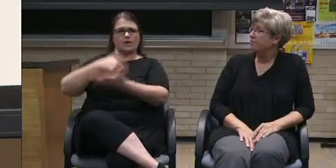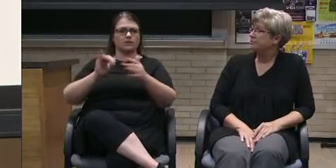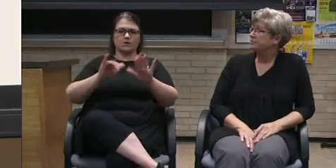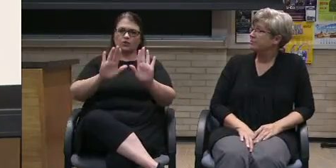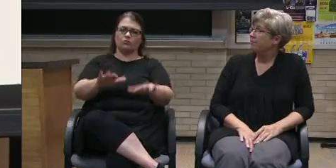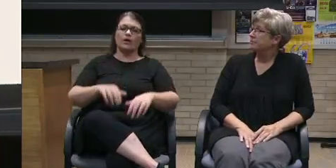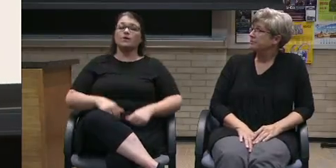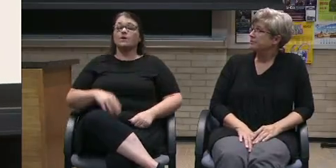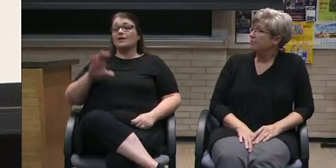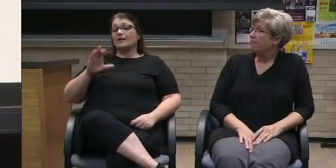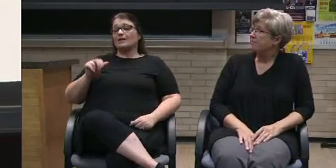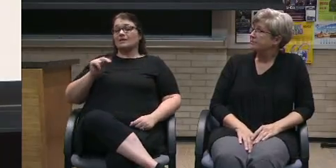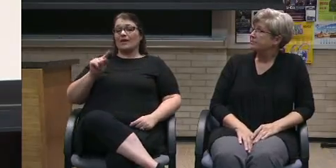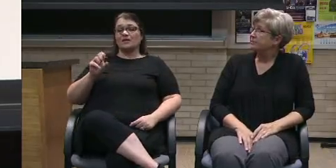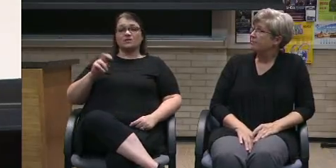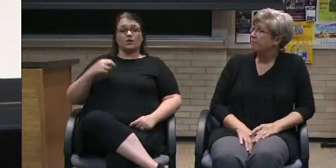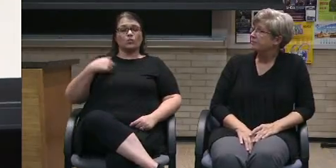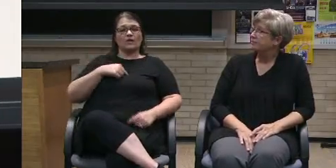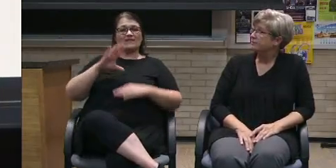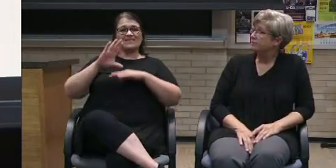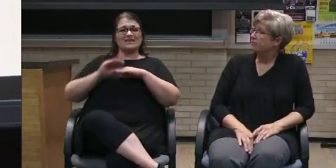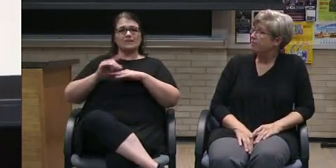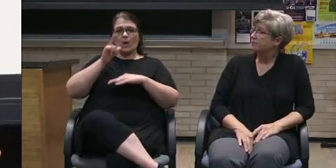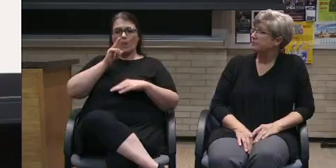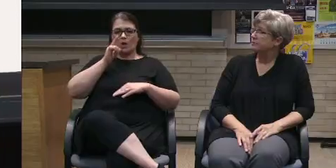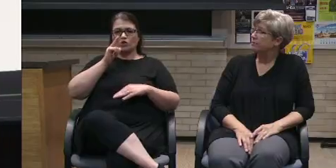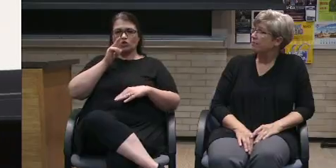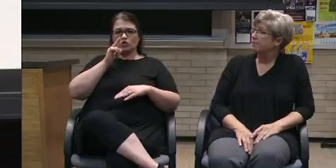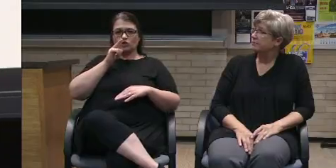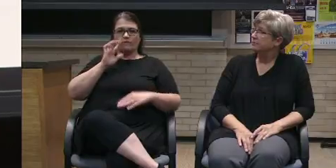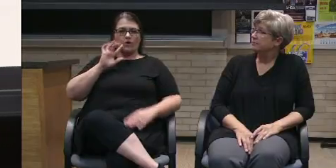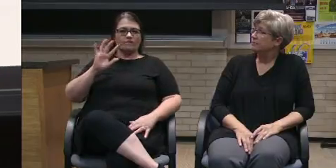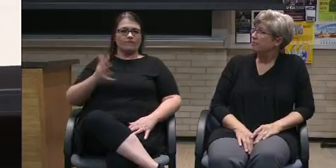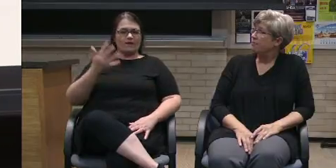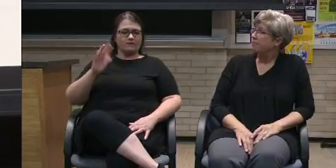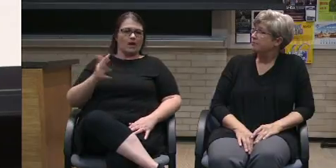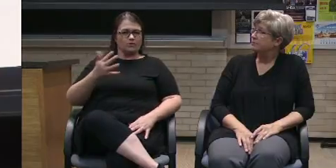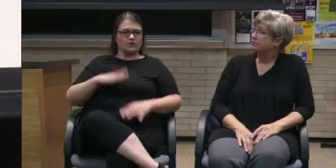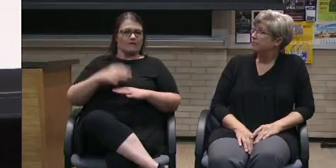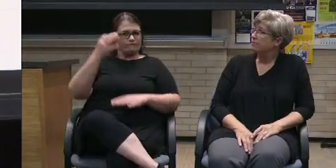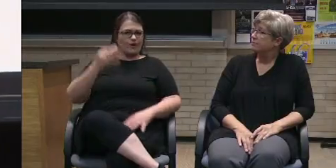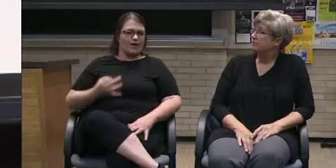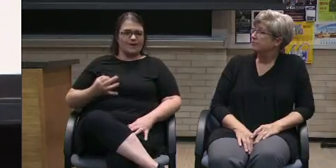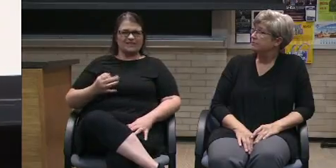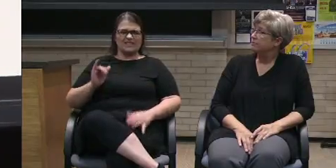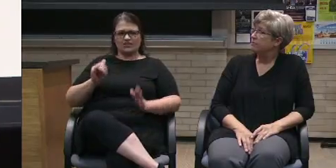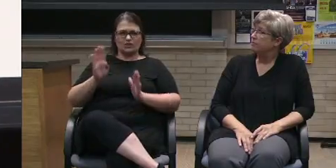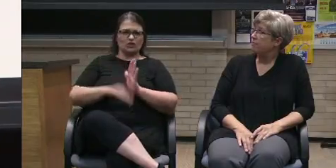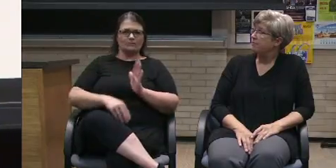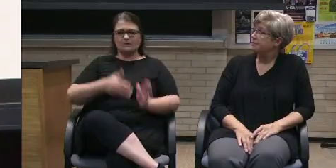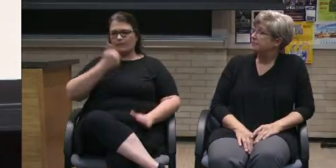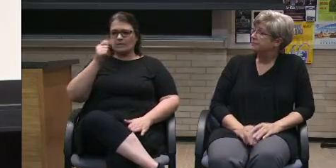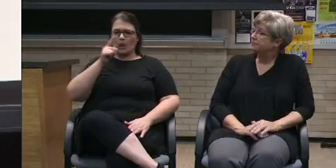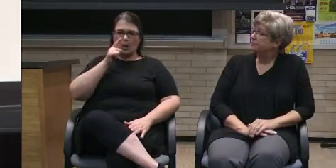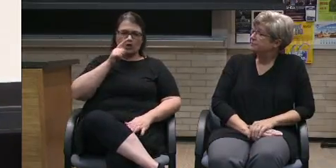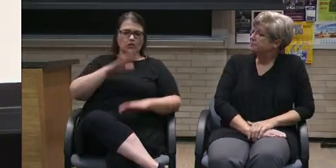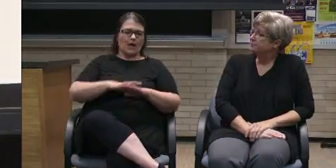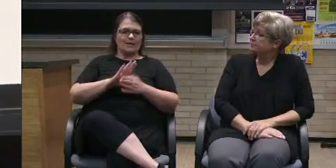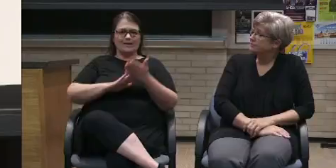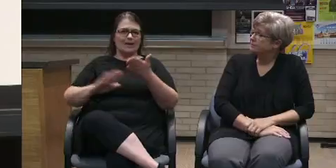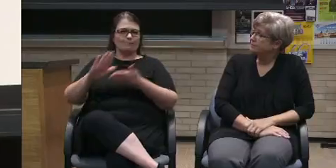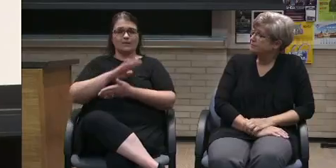hall has discounted lunch on Fridays for $5. It's the cheapest, best lunch on campus. And so I've said to the faculty, I will pay for your